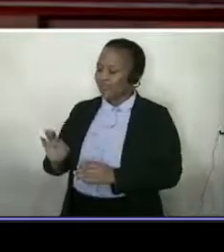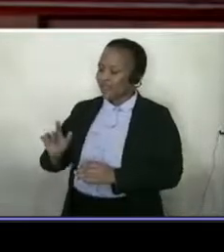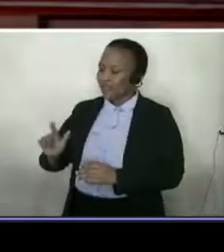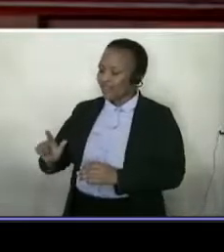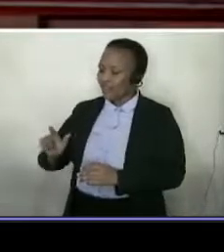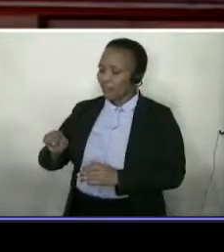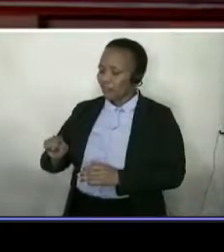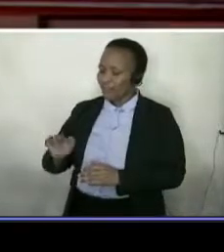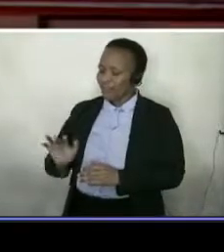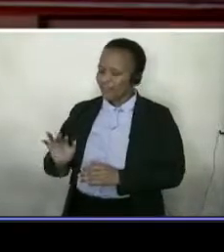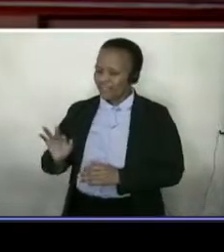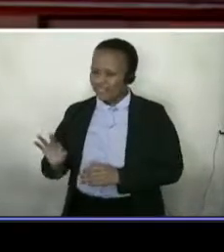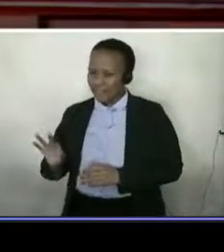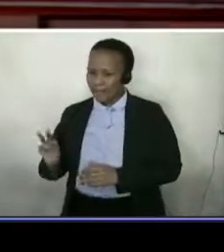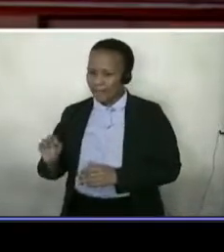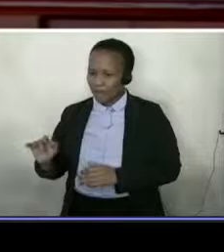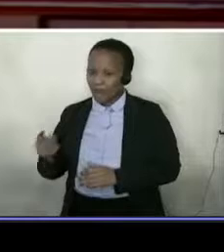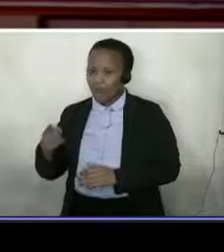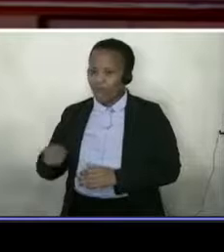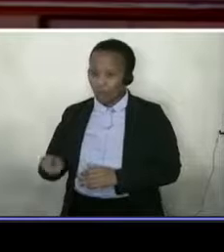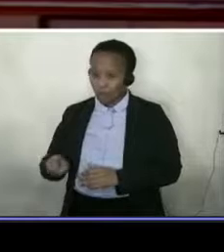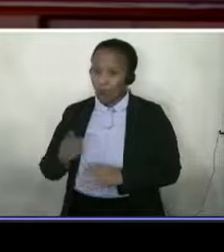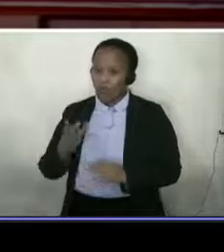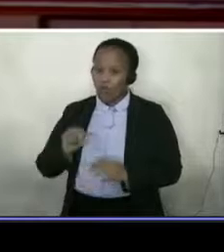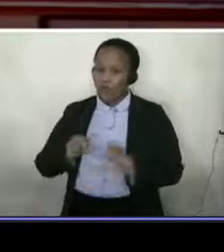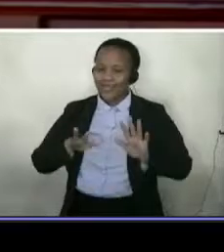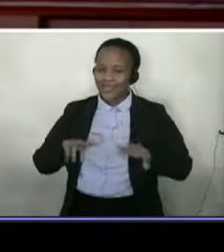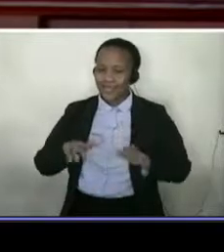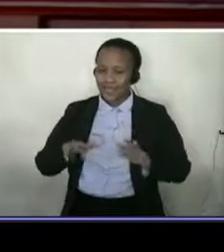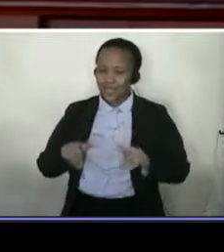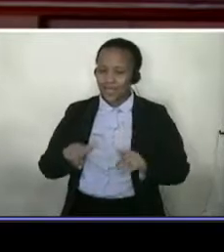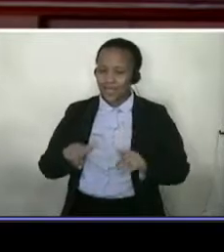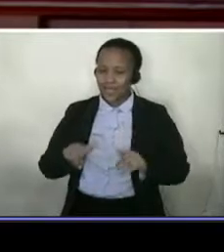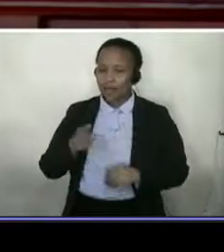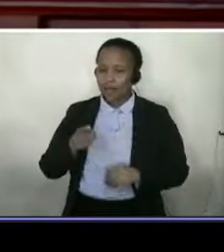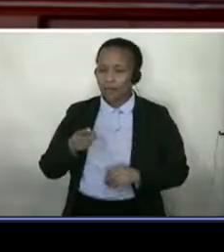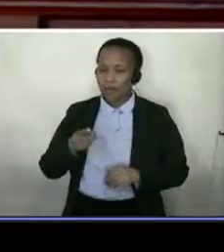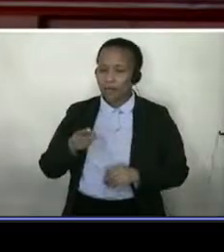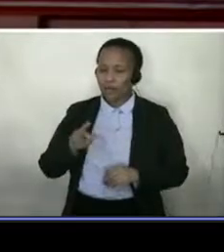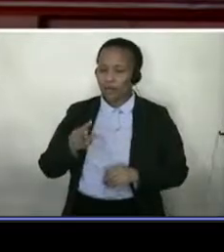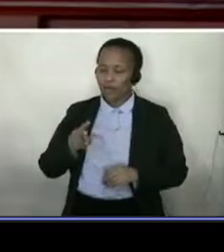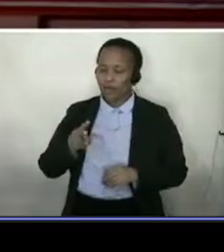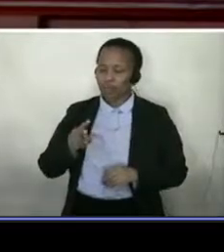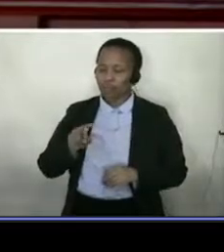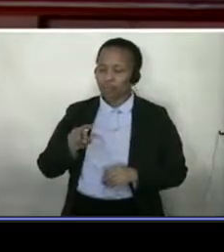19 suppliers of PPEs. The solution to all